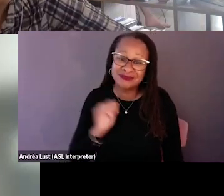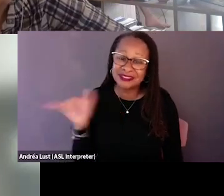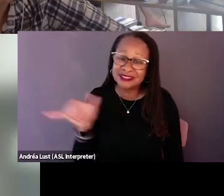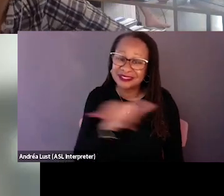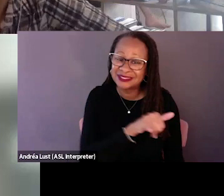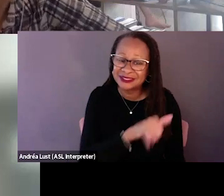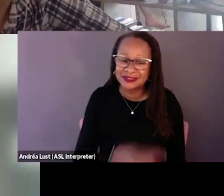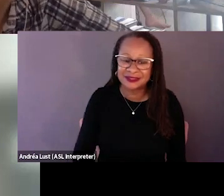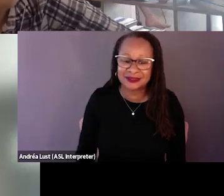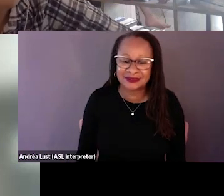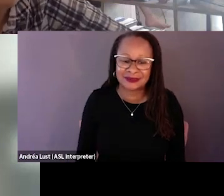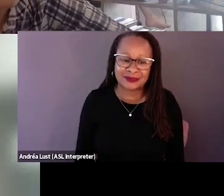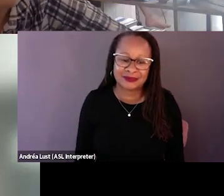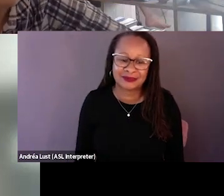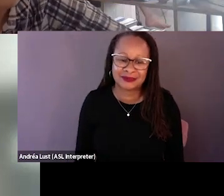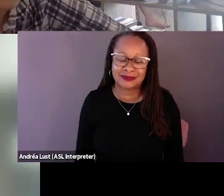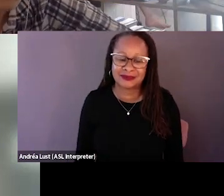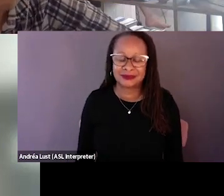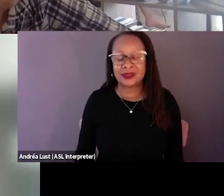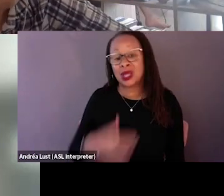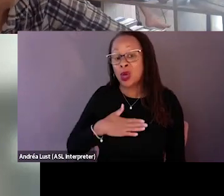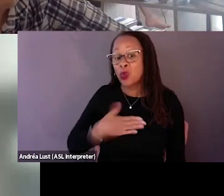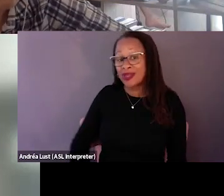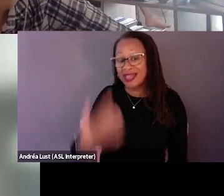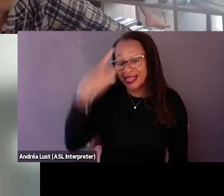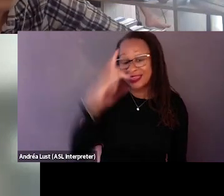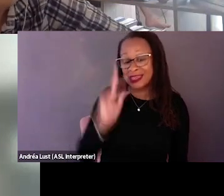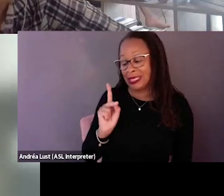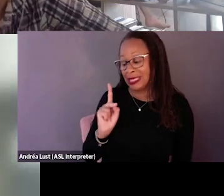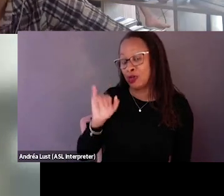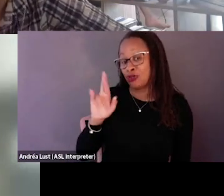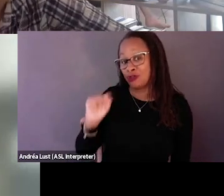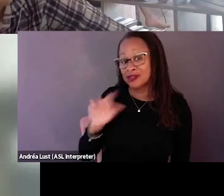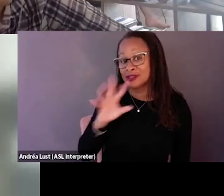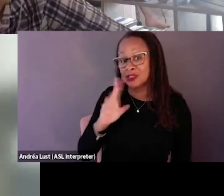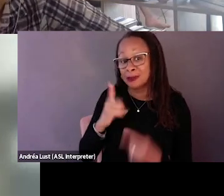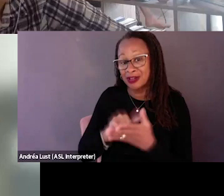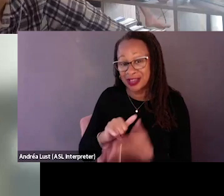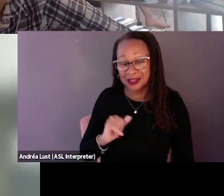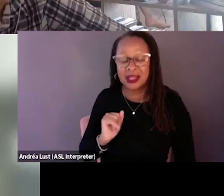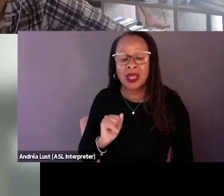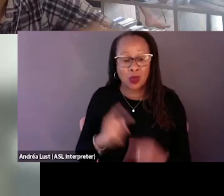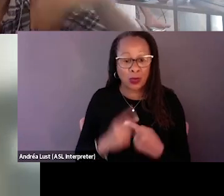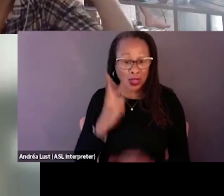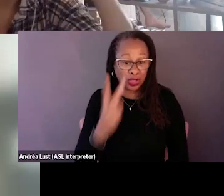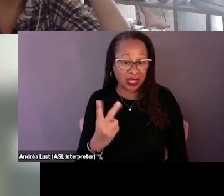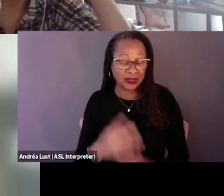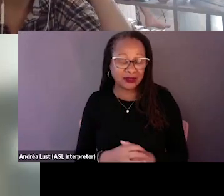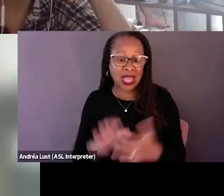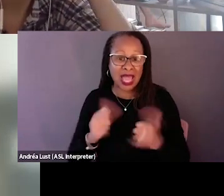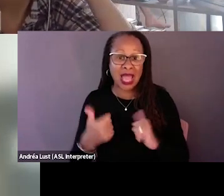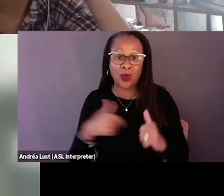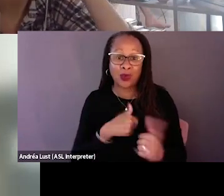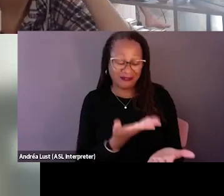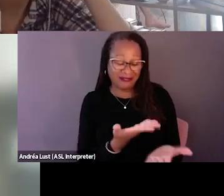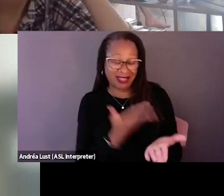same? Well, I mean, I think Kira speaks to it, right? In terms of when we look at how we